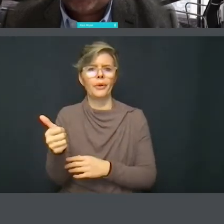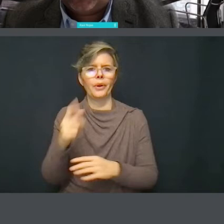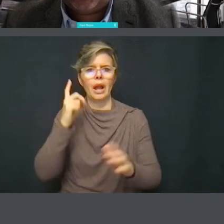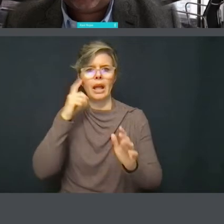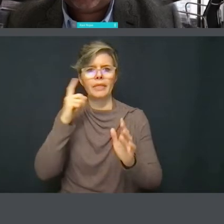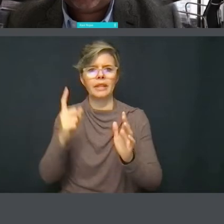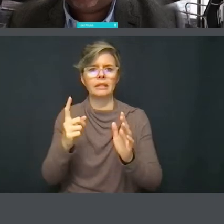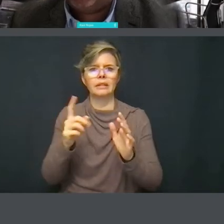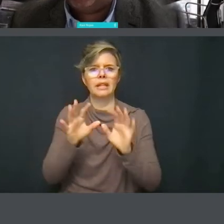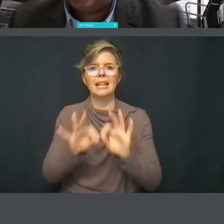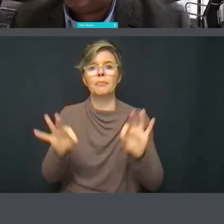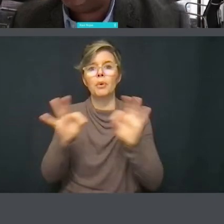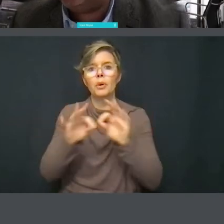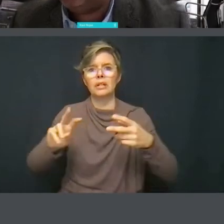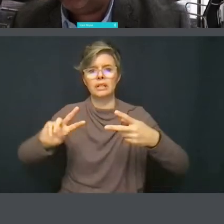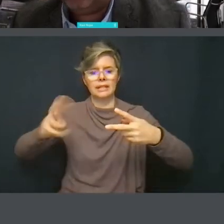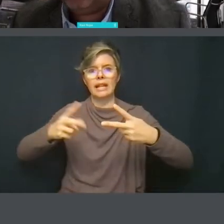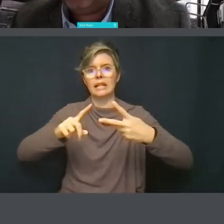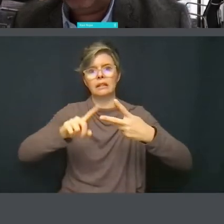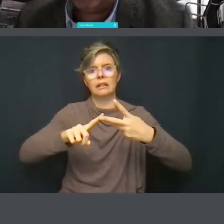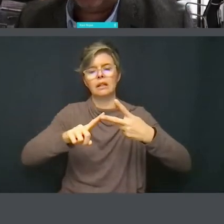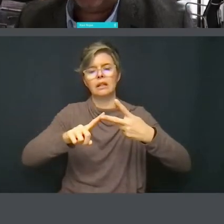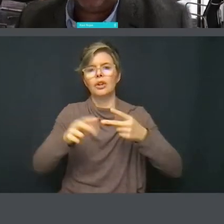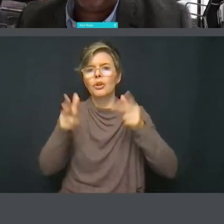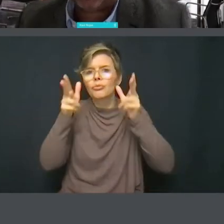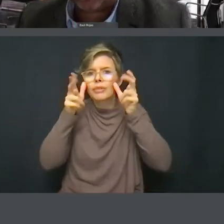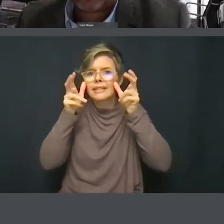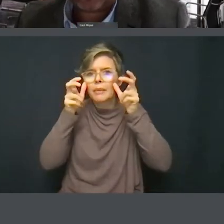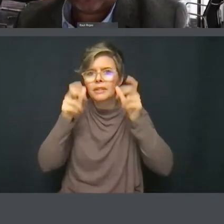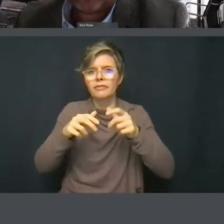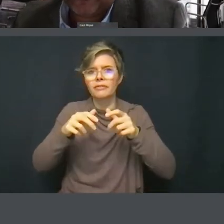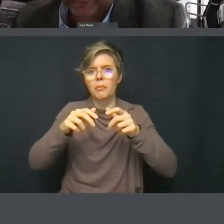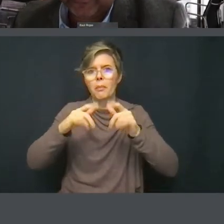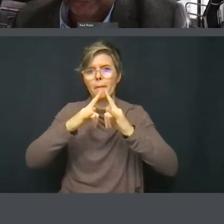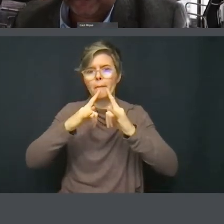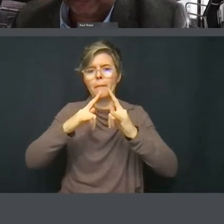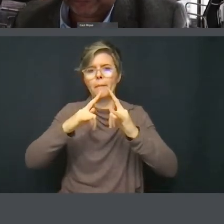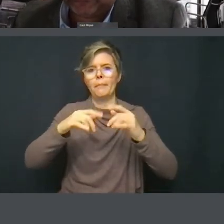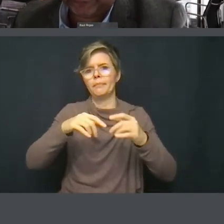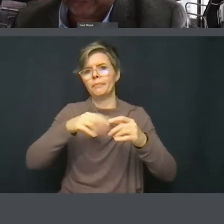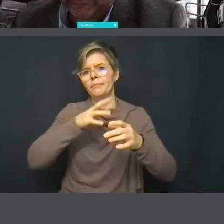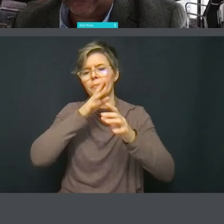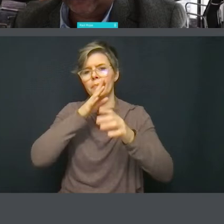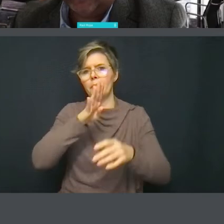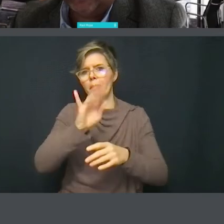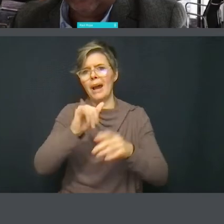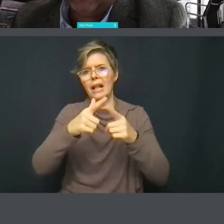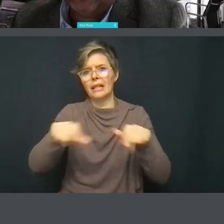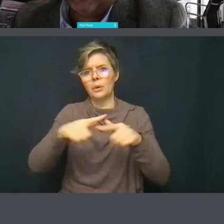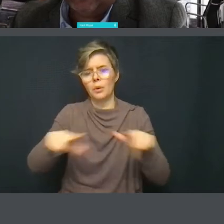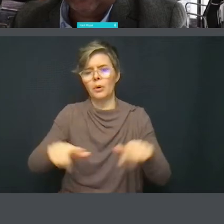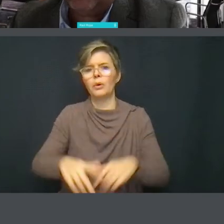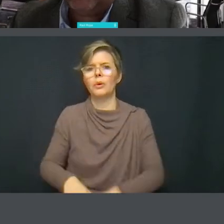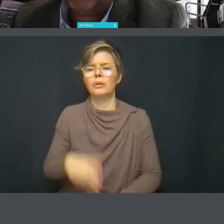is important, this receptive bilingual people to be aware of. These are folks who, sometimes you'll meet folks that will say, well,